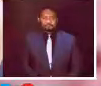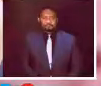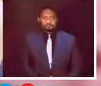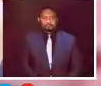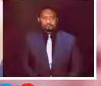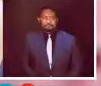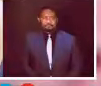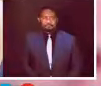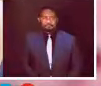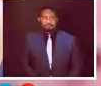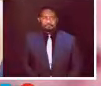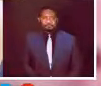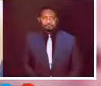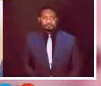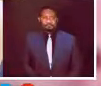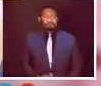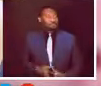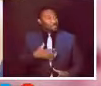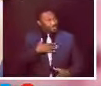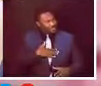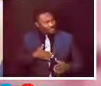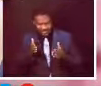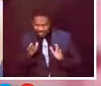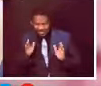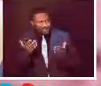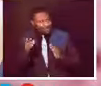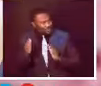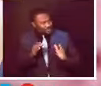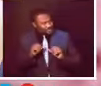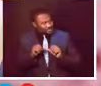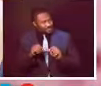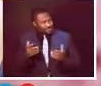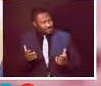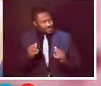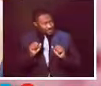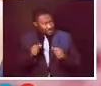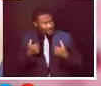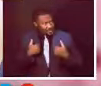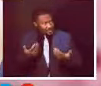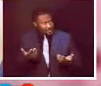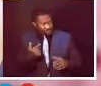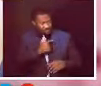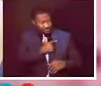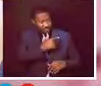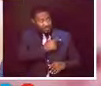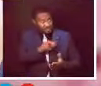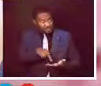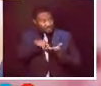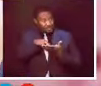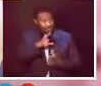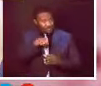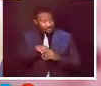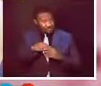yes. So please, let us allow this arrangement to go on so that we can have the gender representation. Each